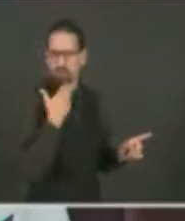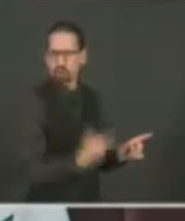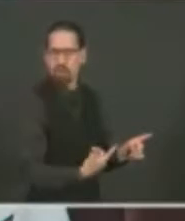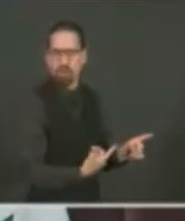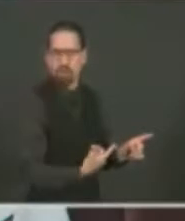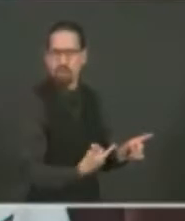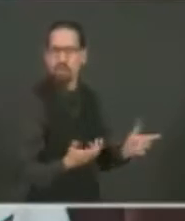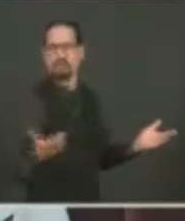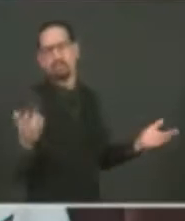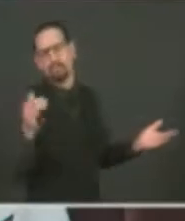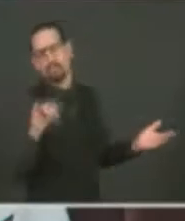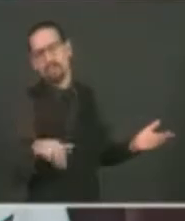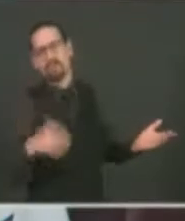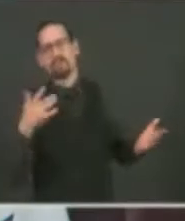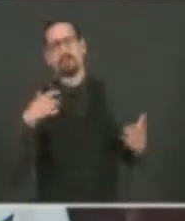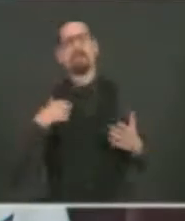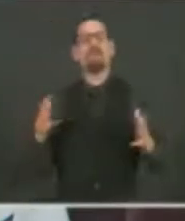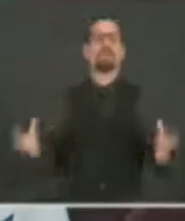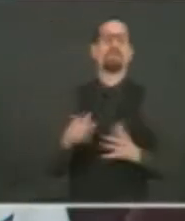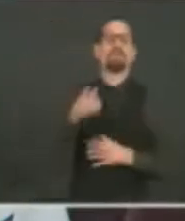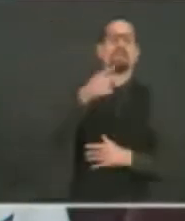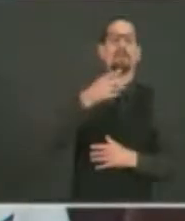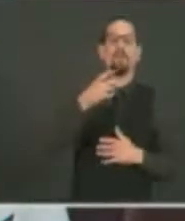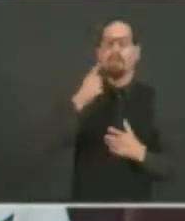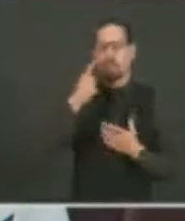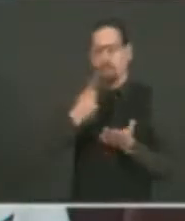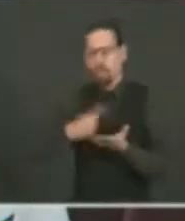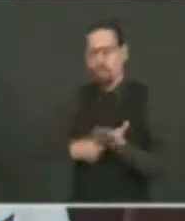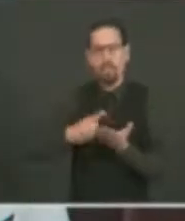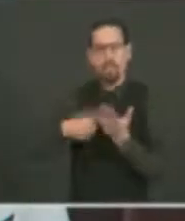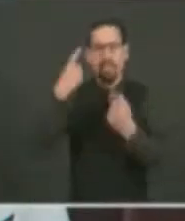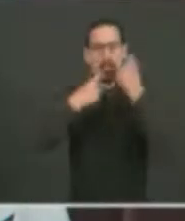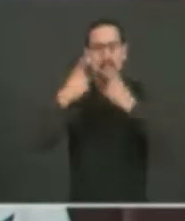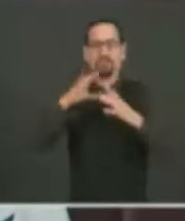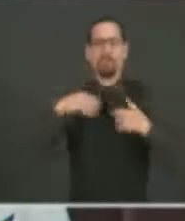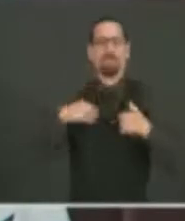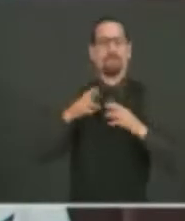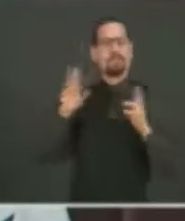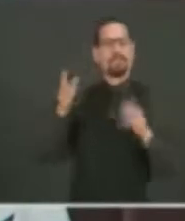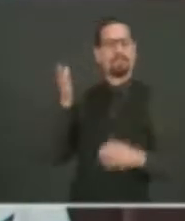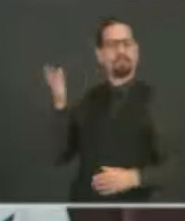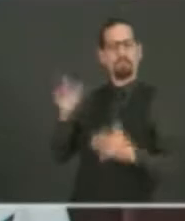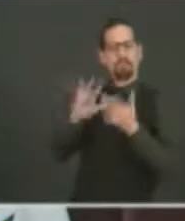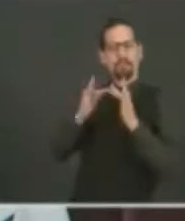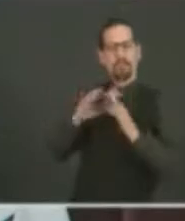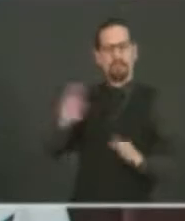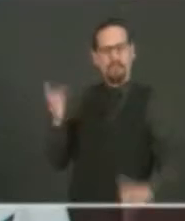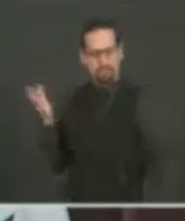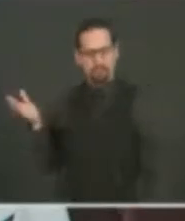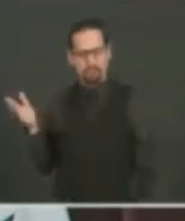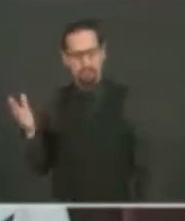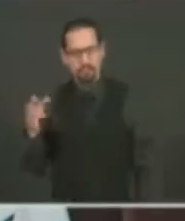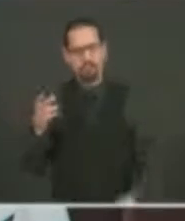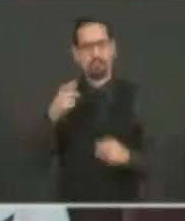this tool that we have on the website. There's a tool on the website which you can input